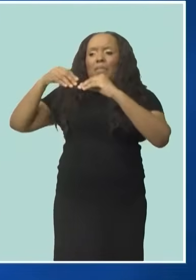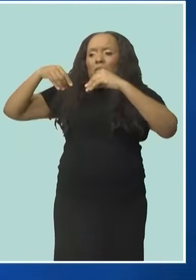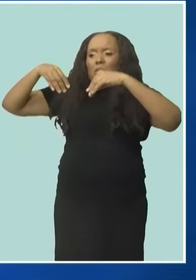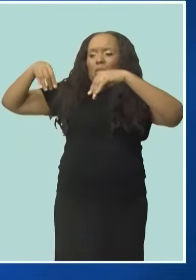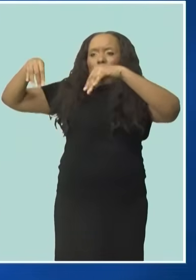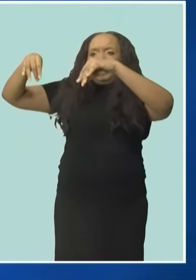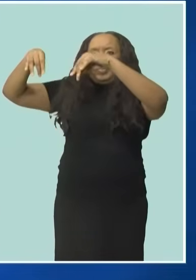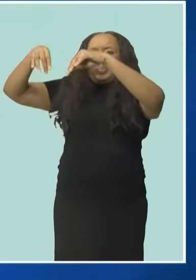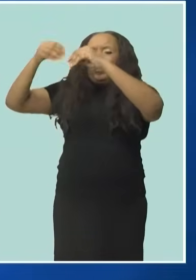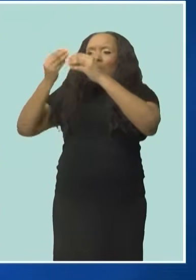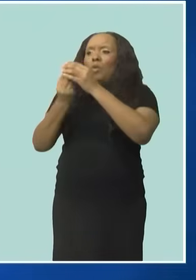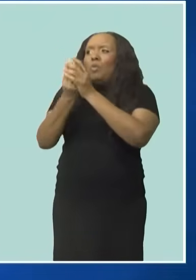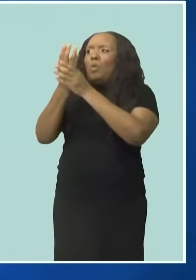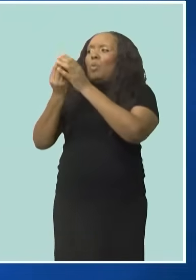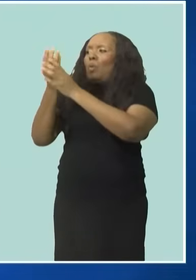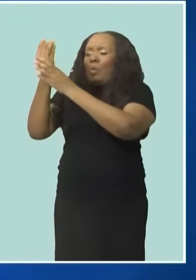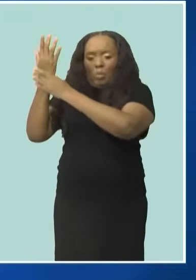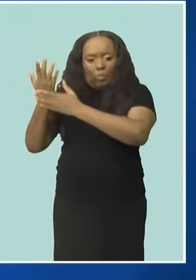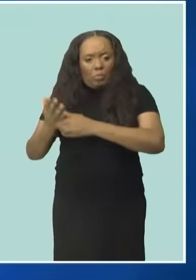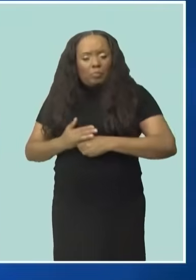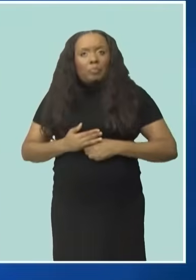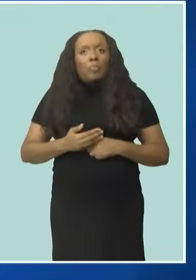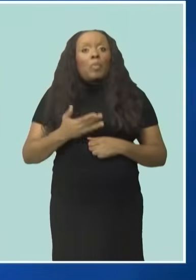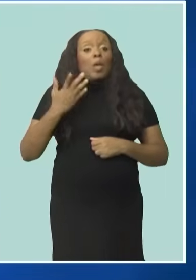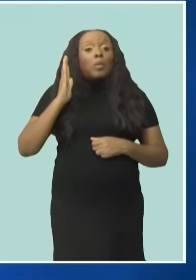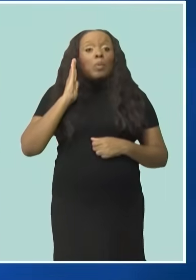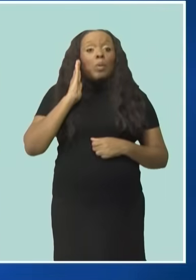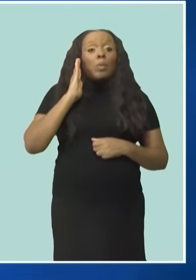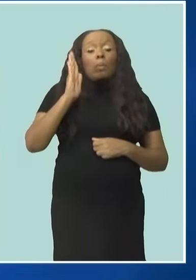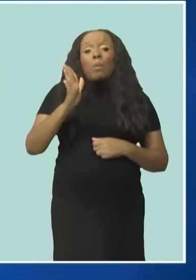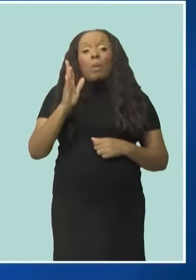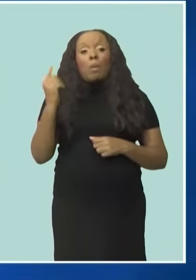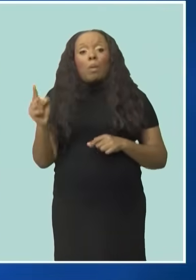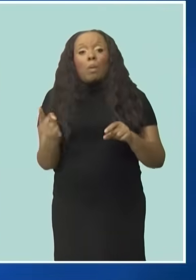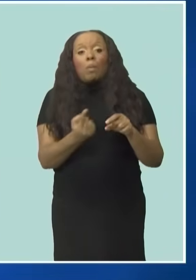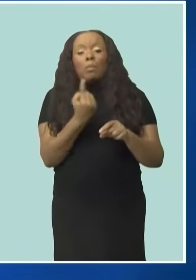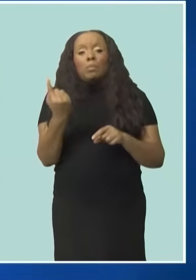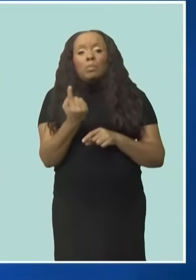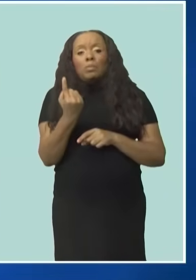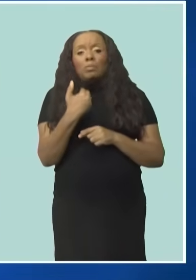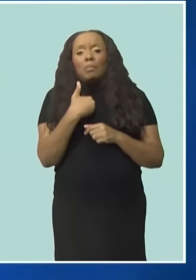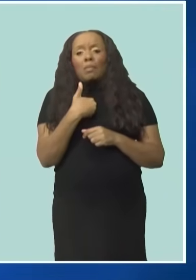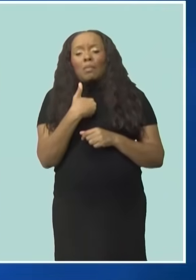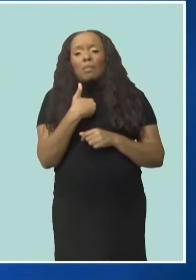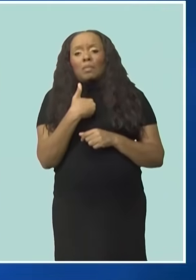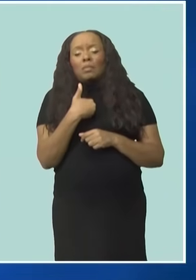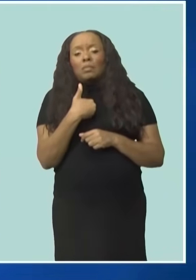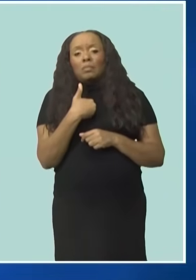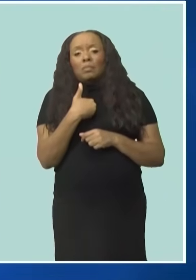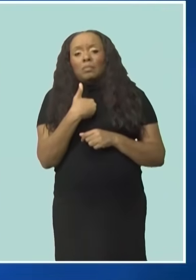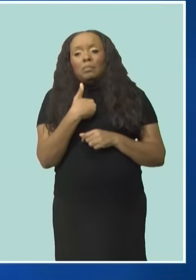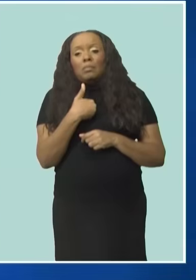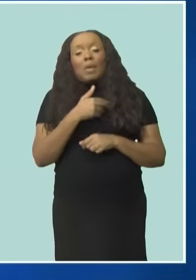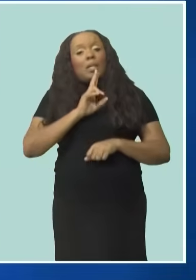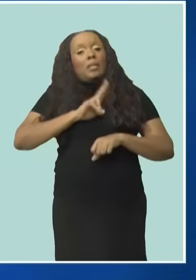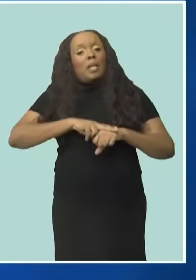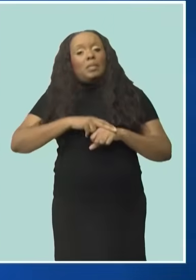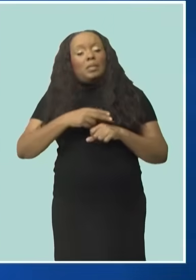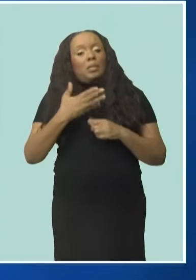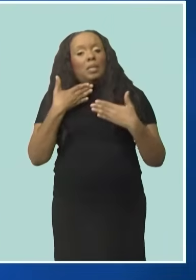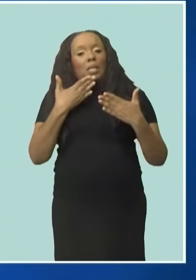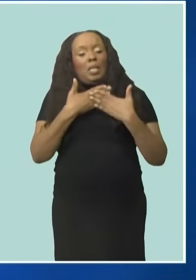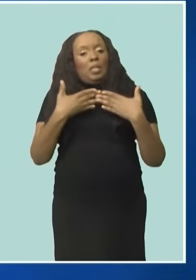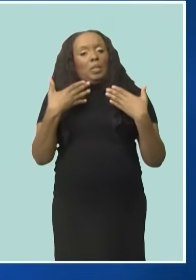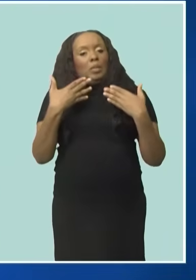policy aligns with the national nutrition policy, in addition to the commitment of the United Nations Sustainable Development